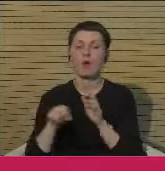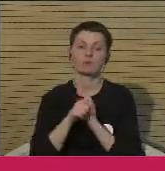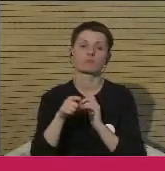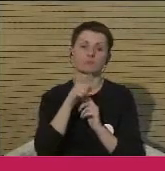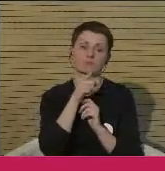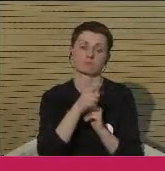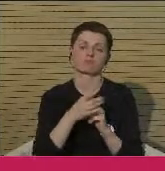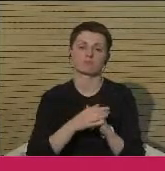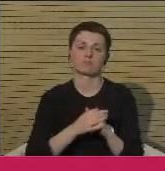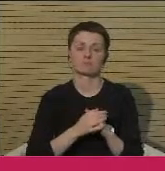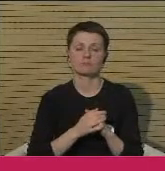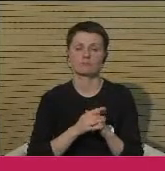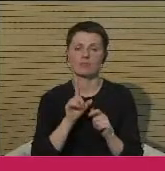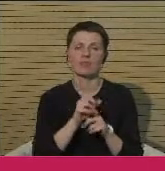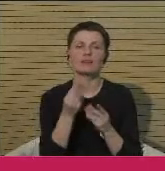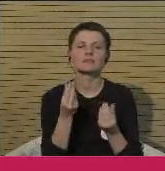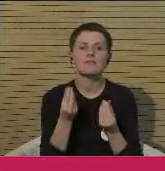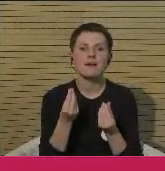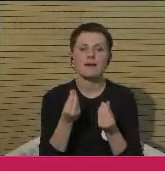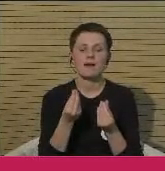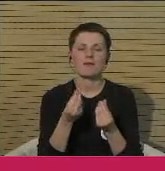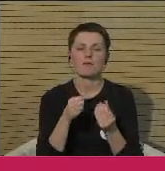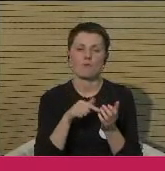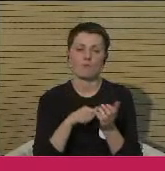regime, depends on the flow of